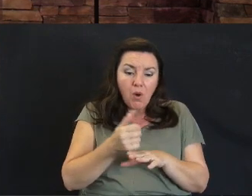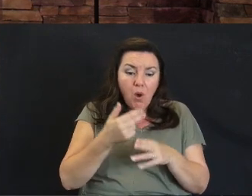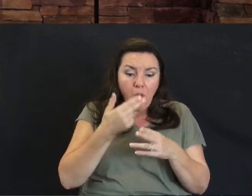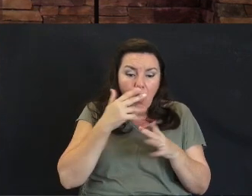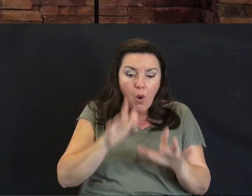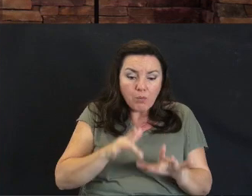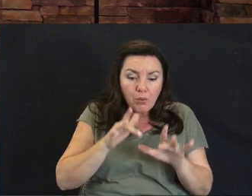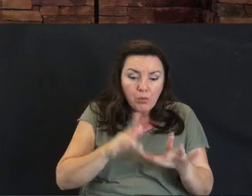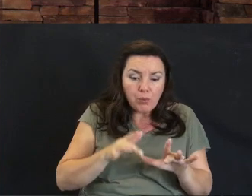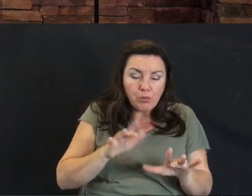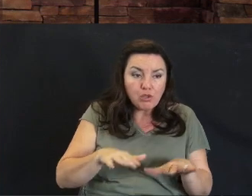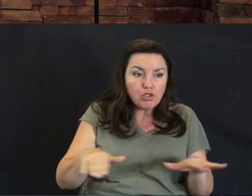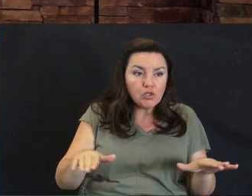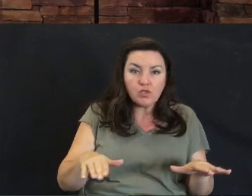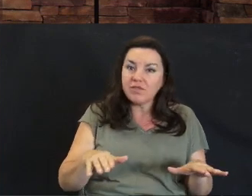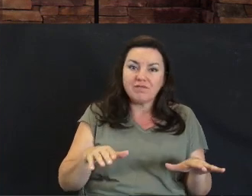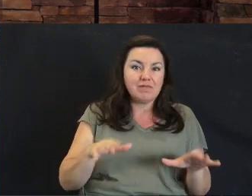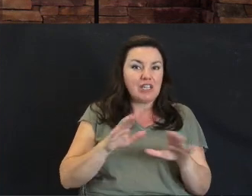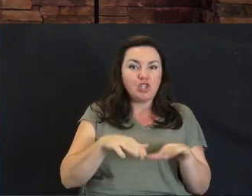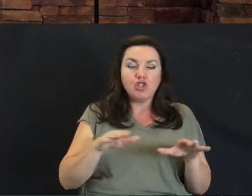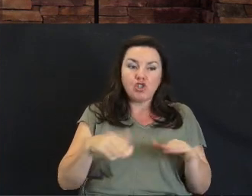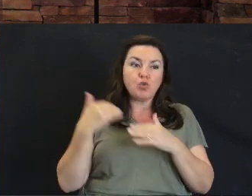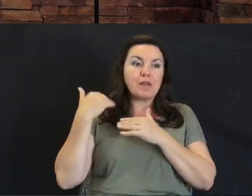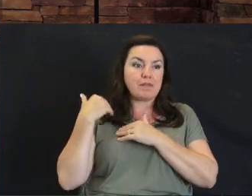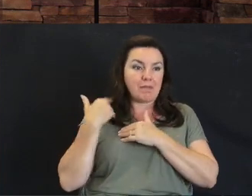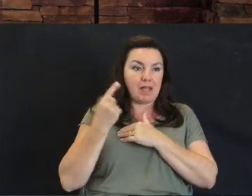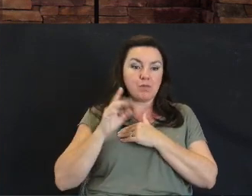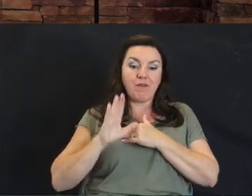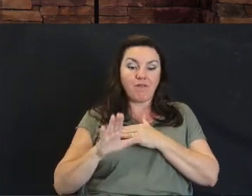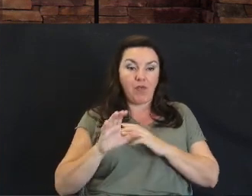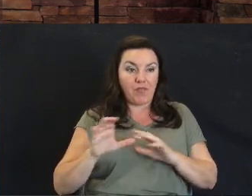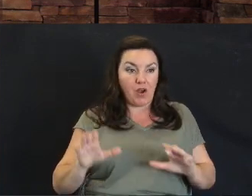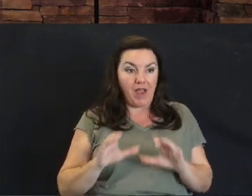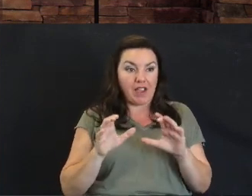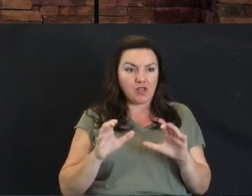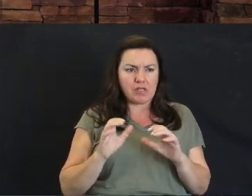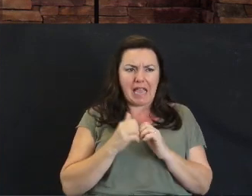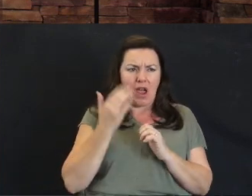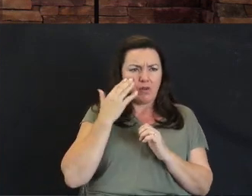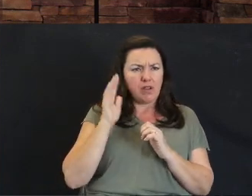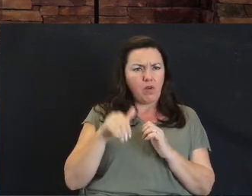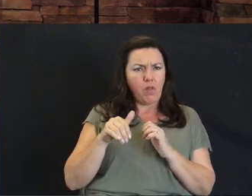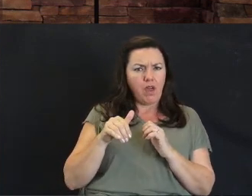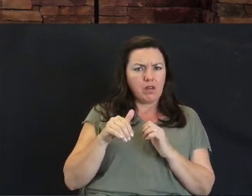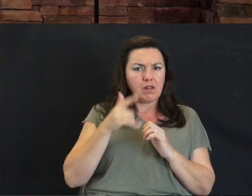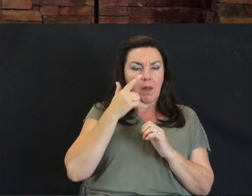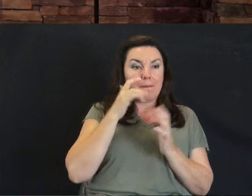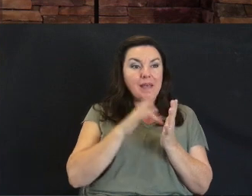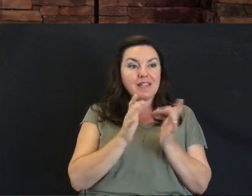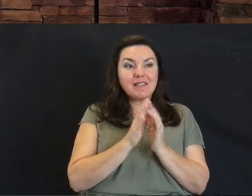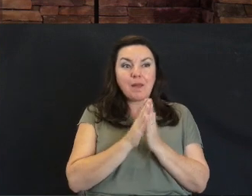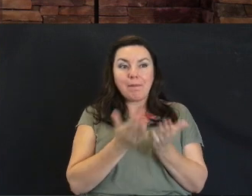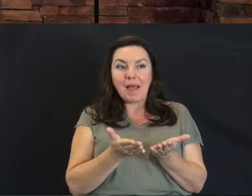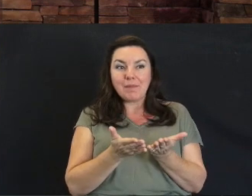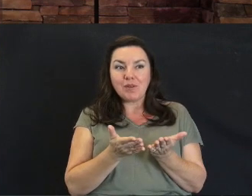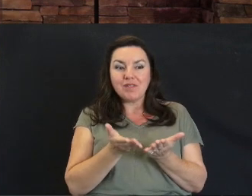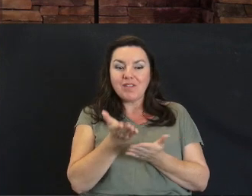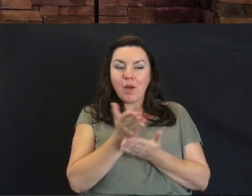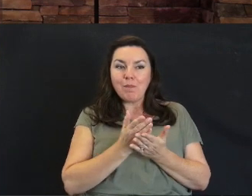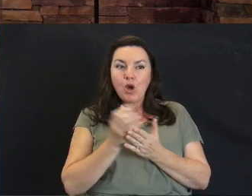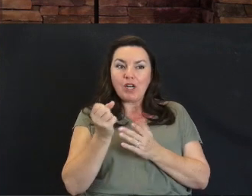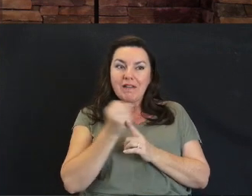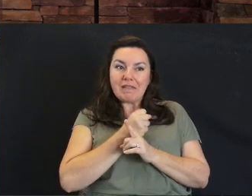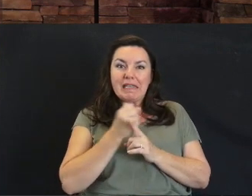Kids are responsible For their actions How do I know that? Because the Bible Says as much Part of the attack On the family That is coming From within